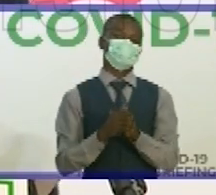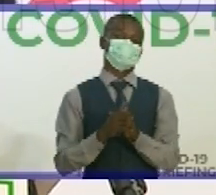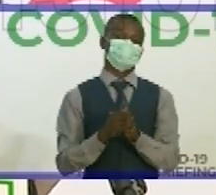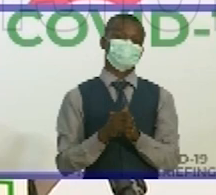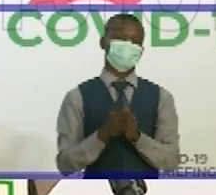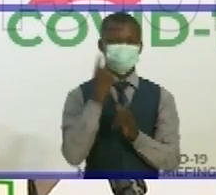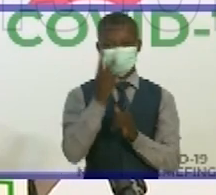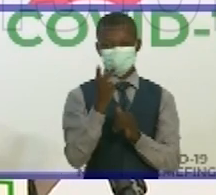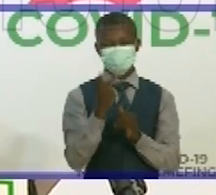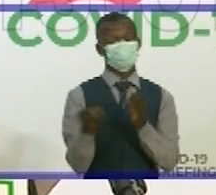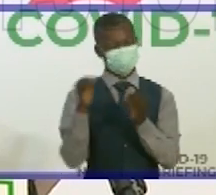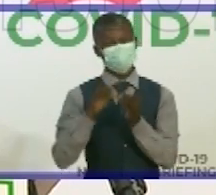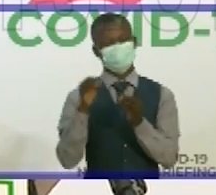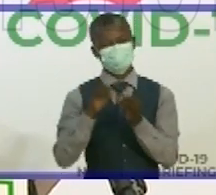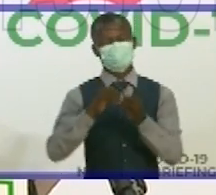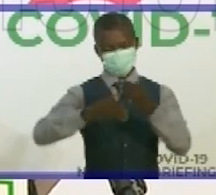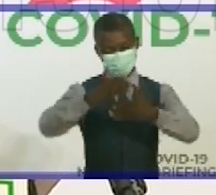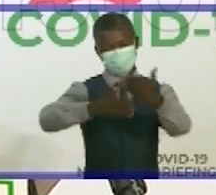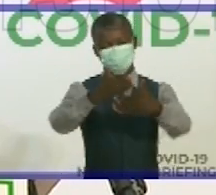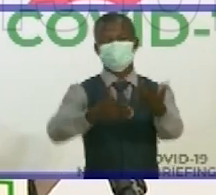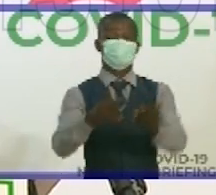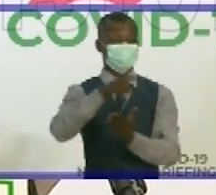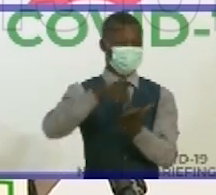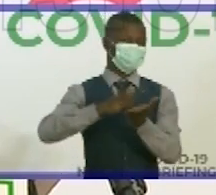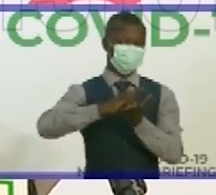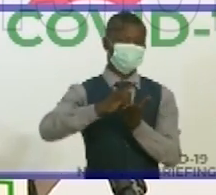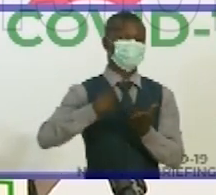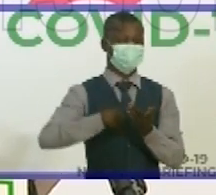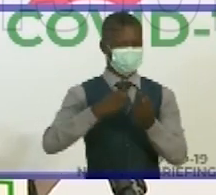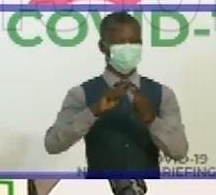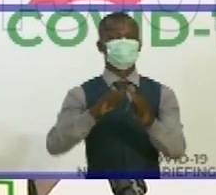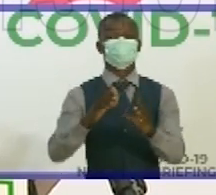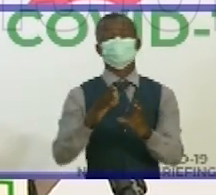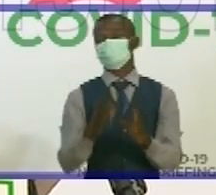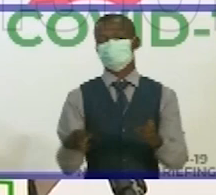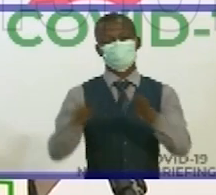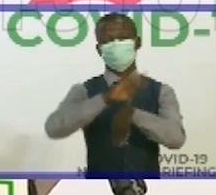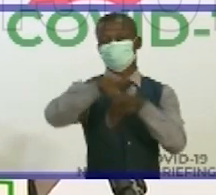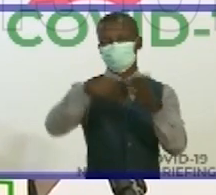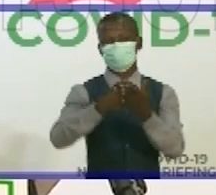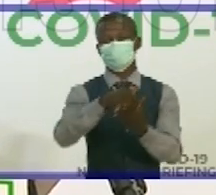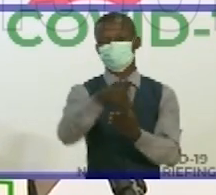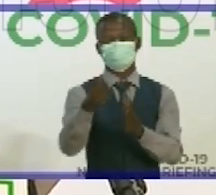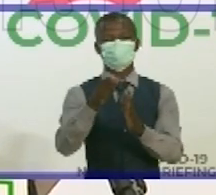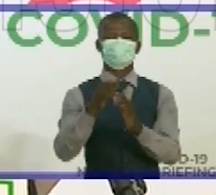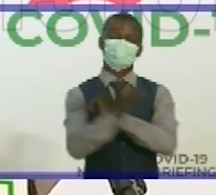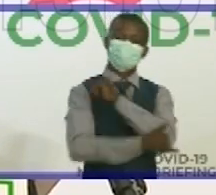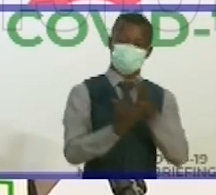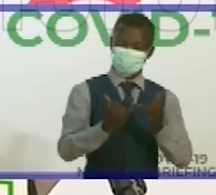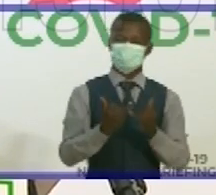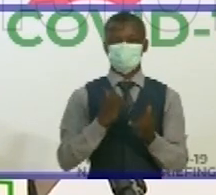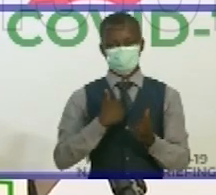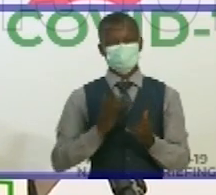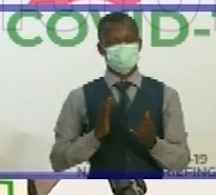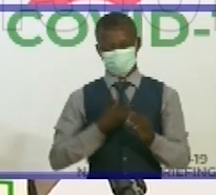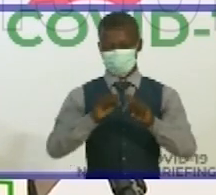of progress. We are working this week to cover the rest of the country. Right now we have teams in Kebbi